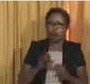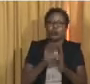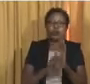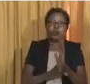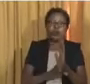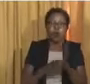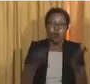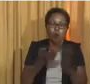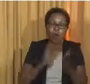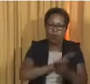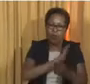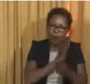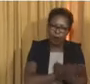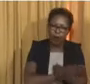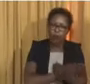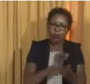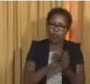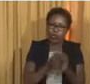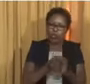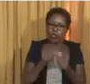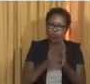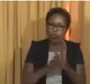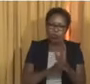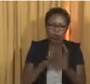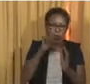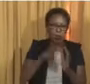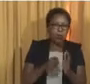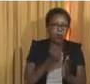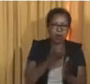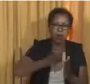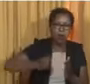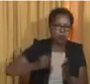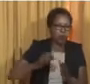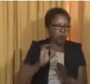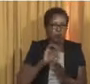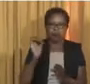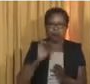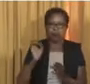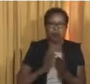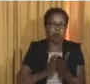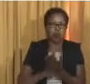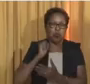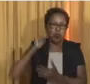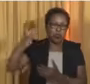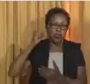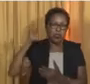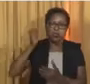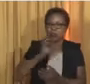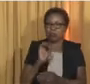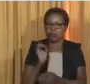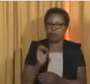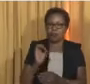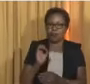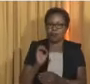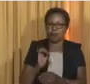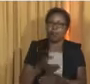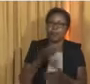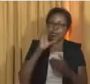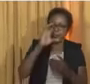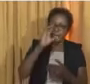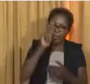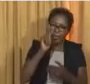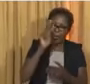Constitution would not be abused for short-term interests by political elite. The CKRC